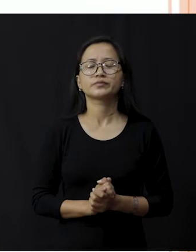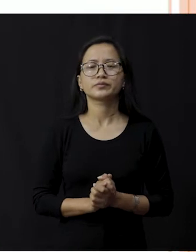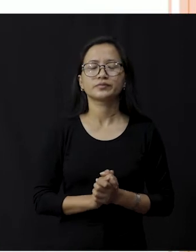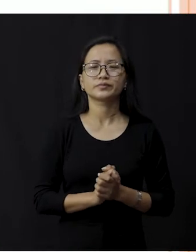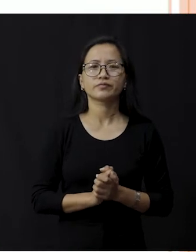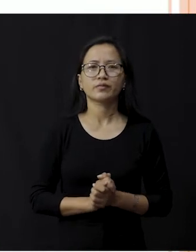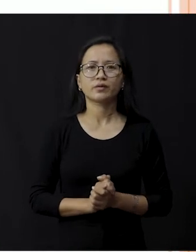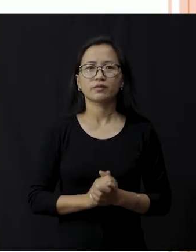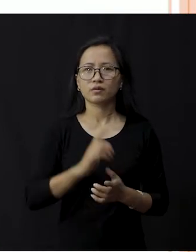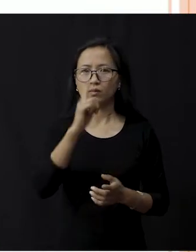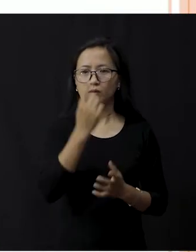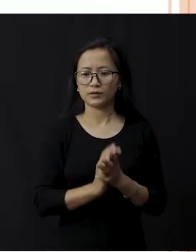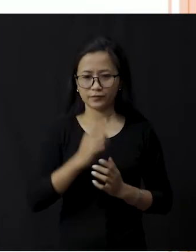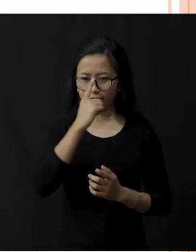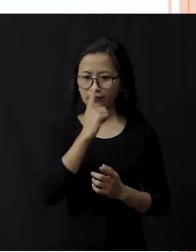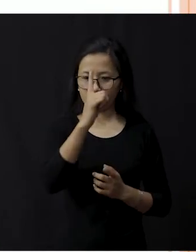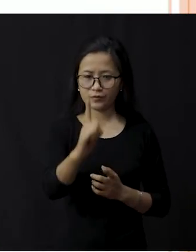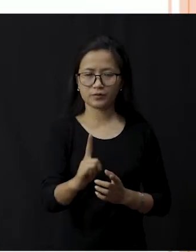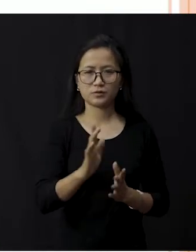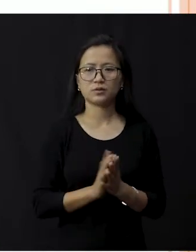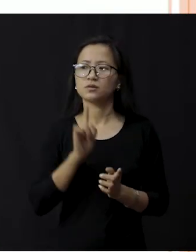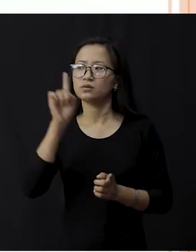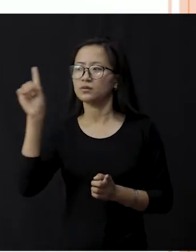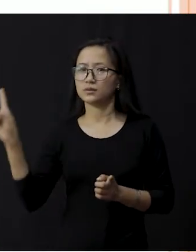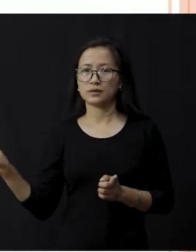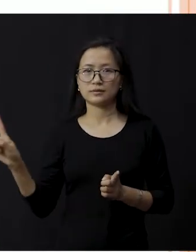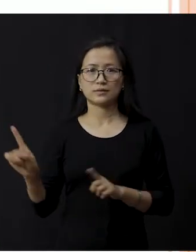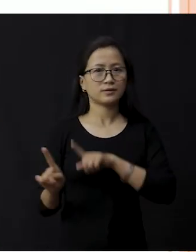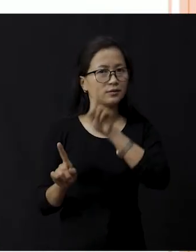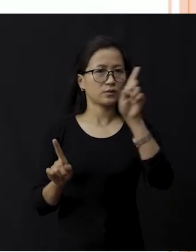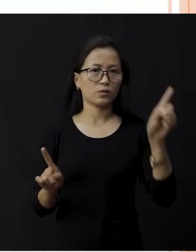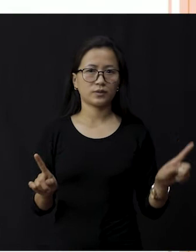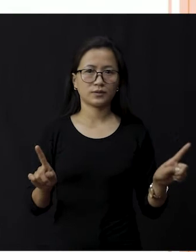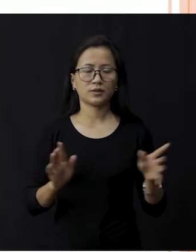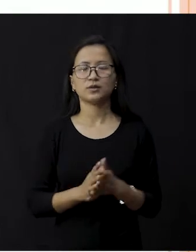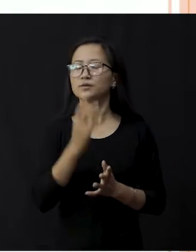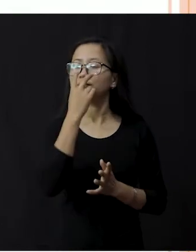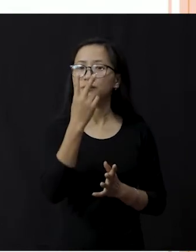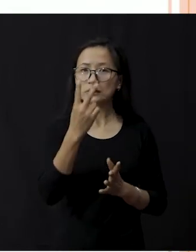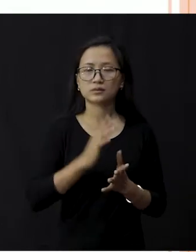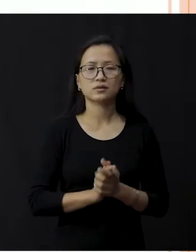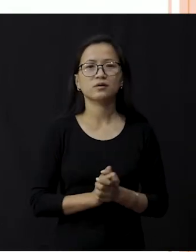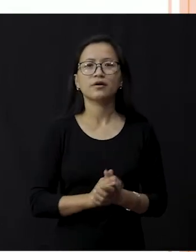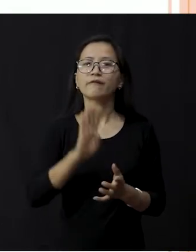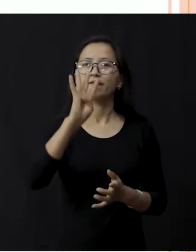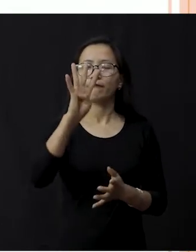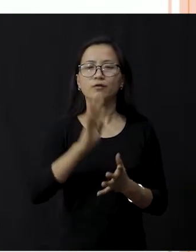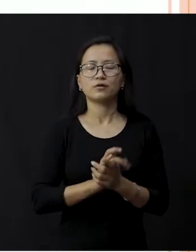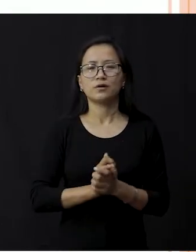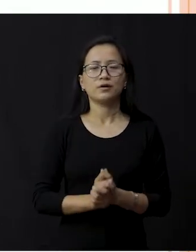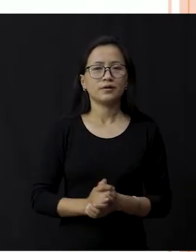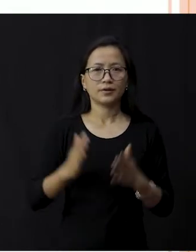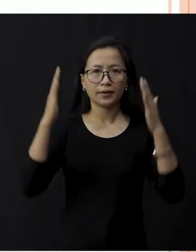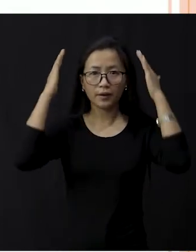different directions. One in the front, one here, and the other one there. Okay, so you'll see a four-headed